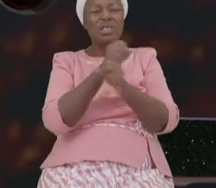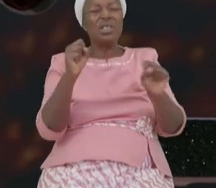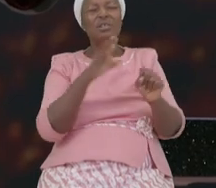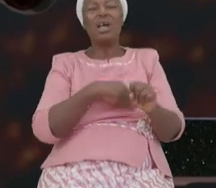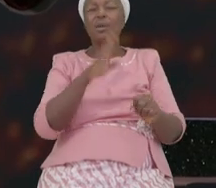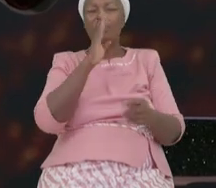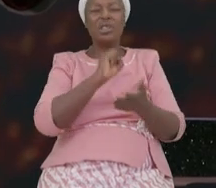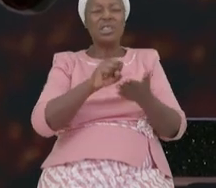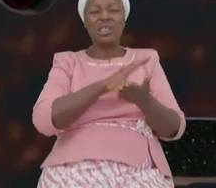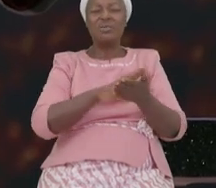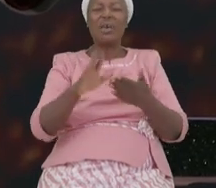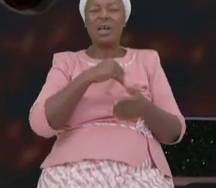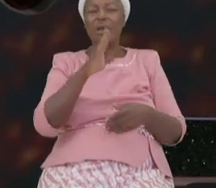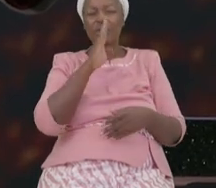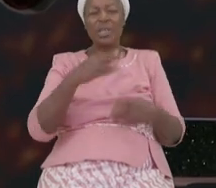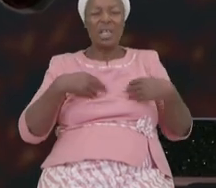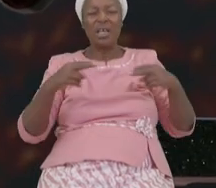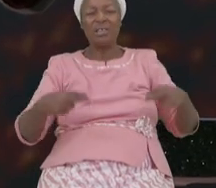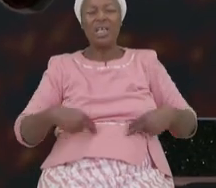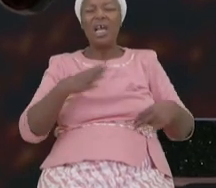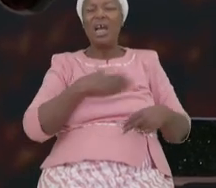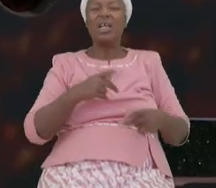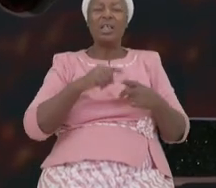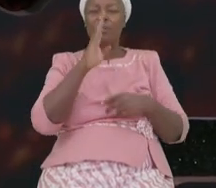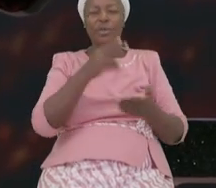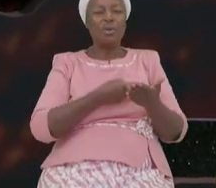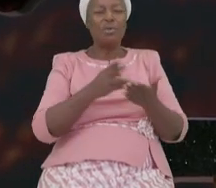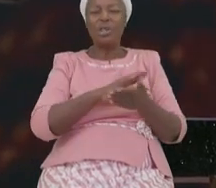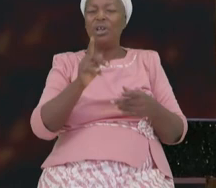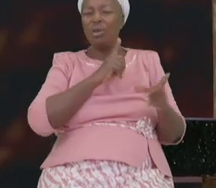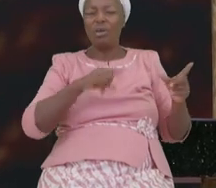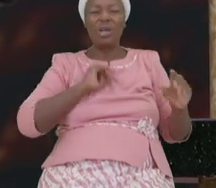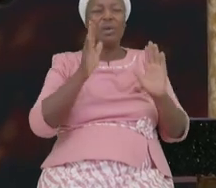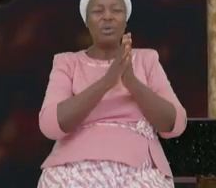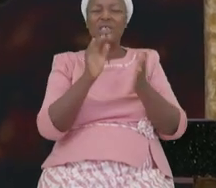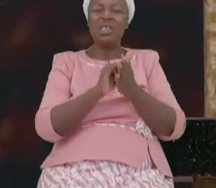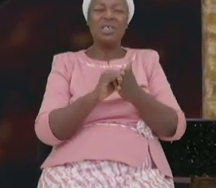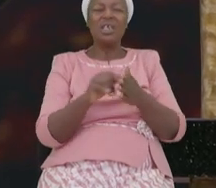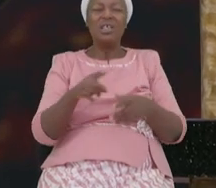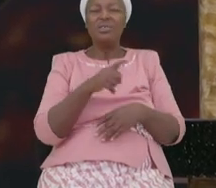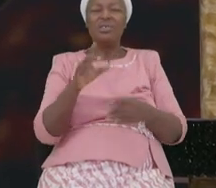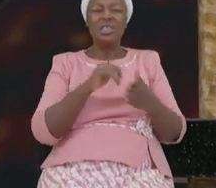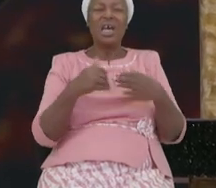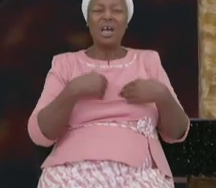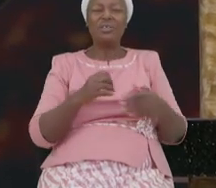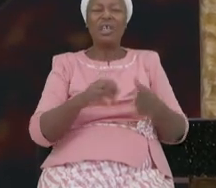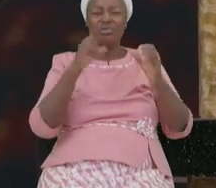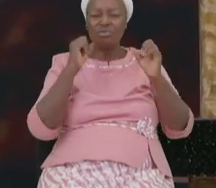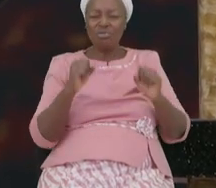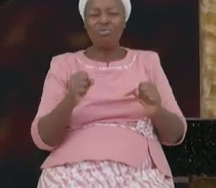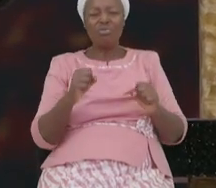be sanctified, will be healthy, will be holy. Lord, I pray that those who have been struggling before this